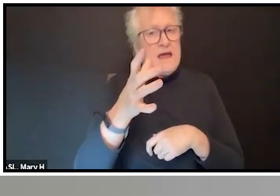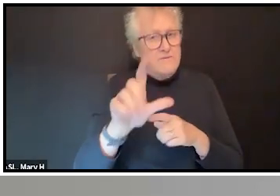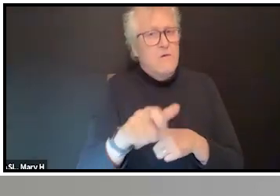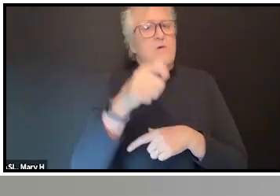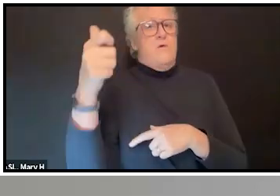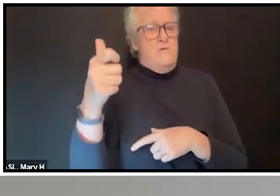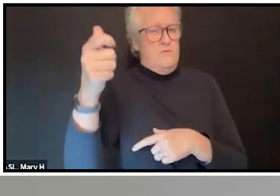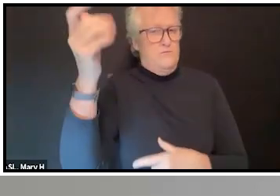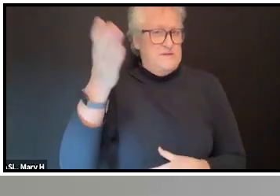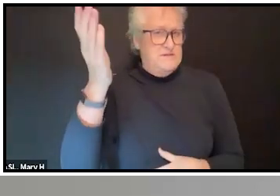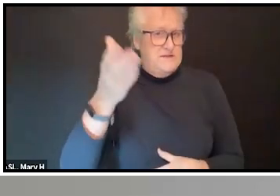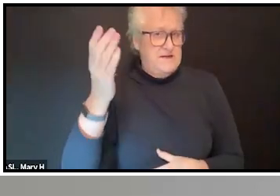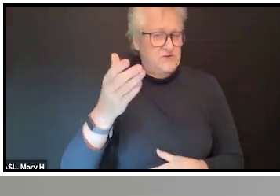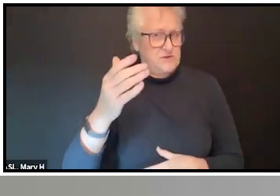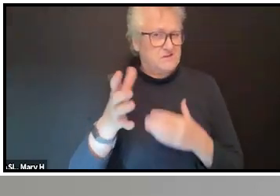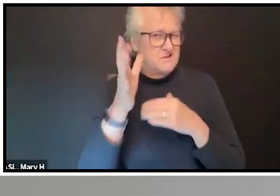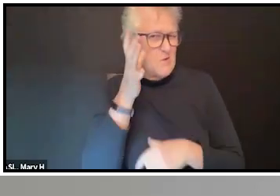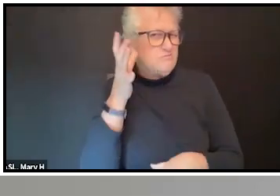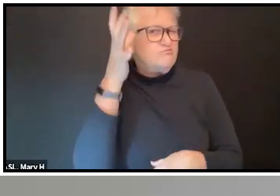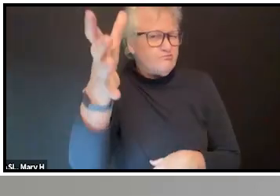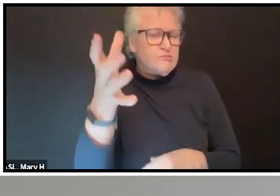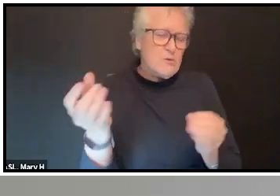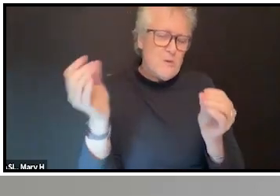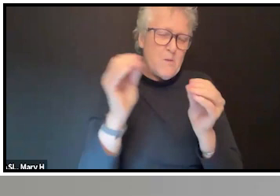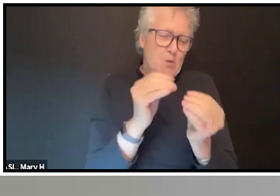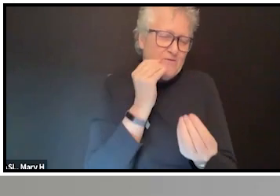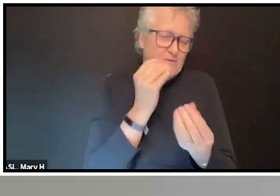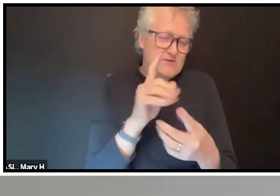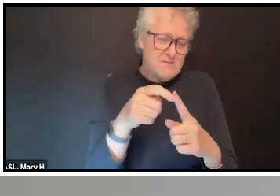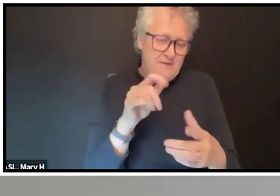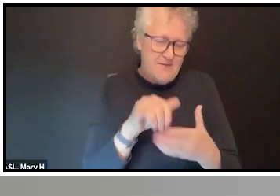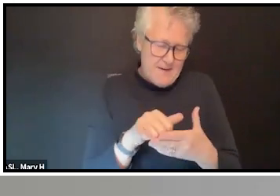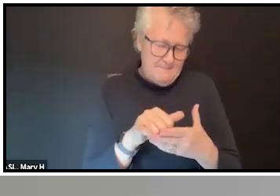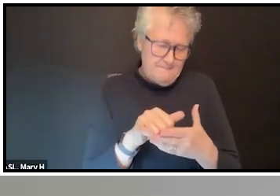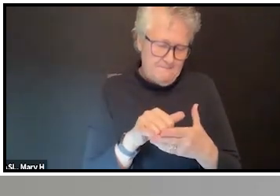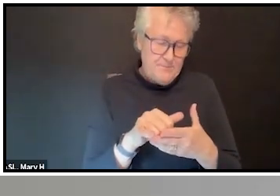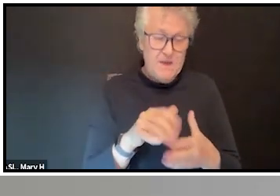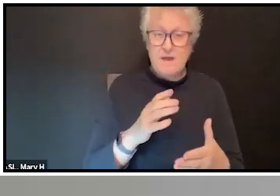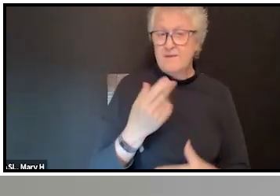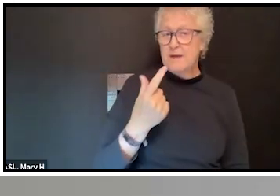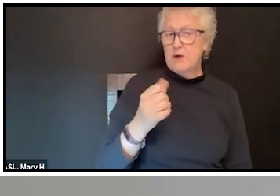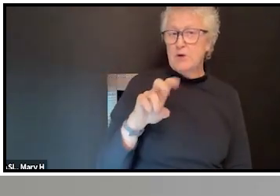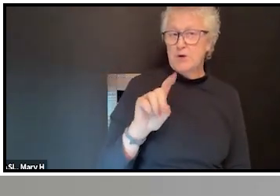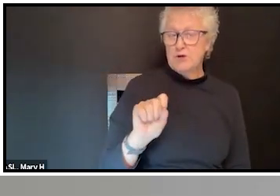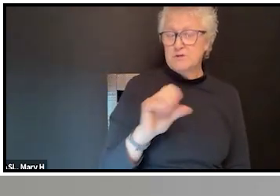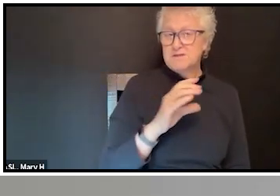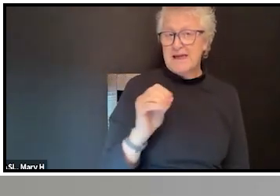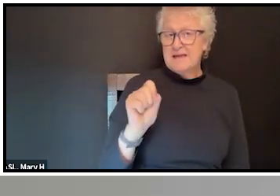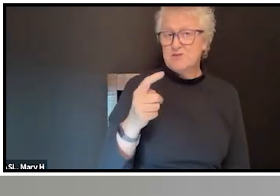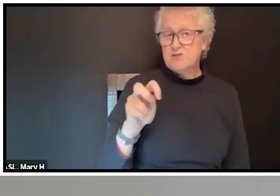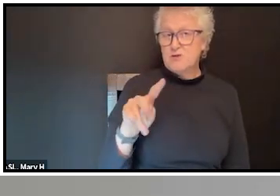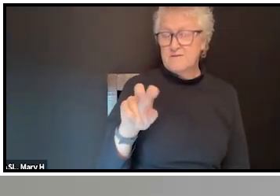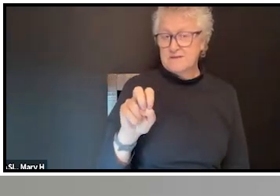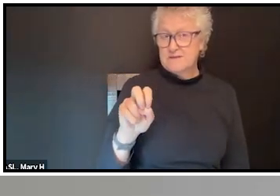presentations. So more to come on that. The goods and service request form has been updated to